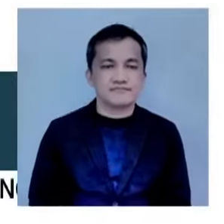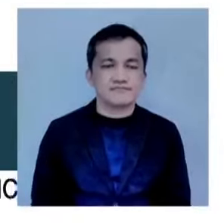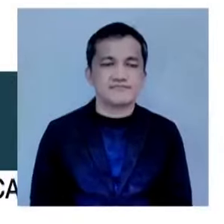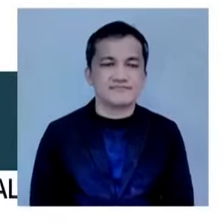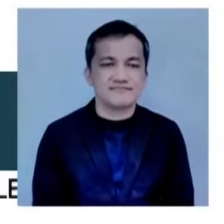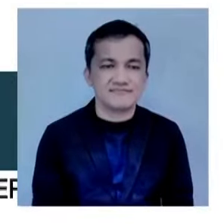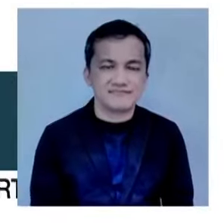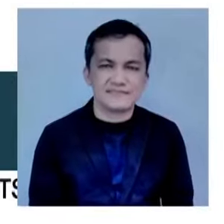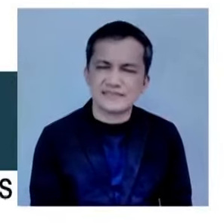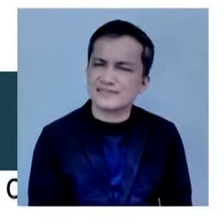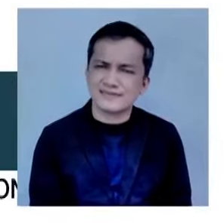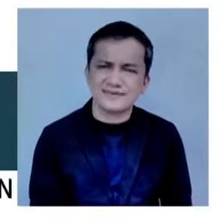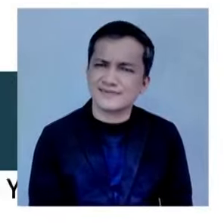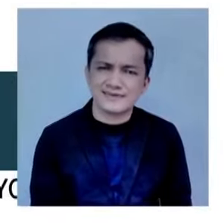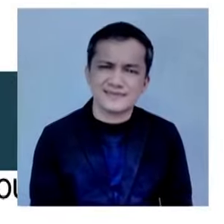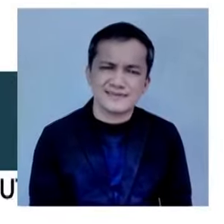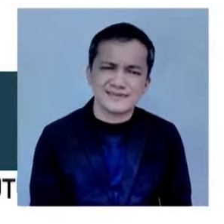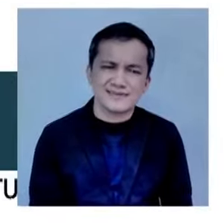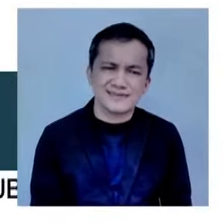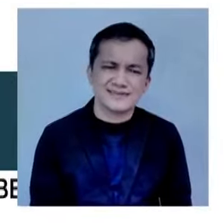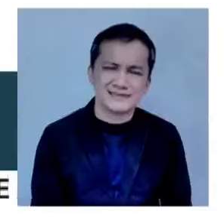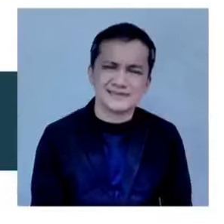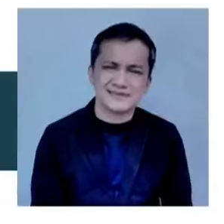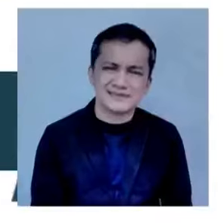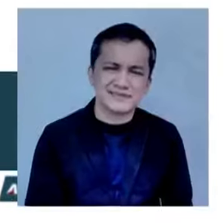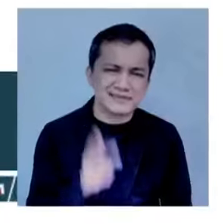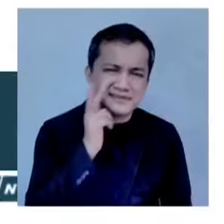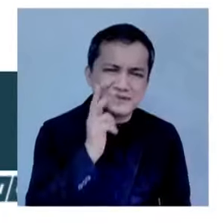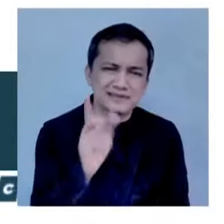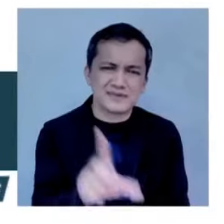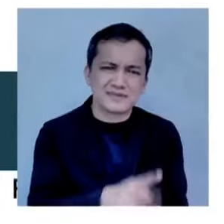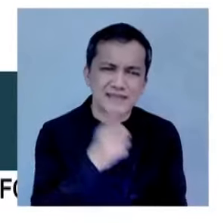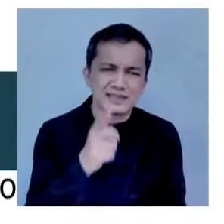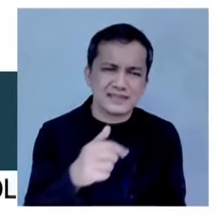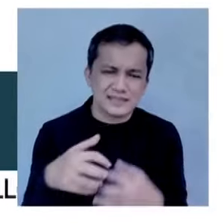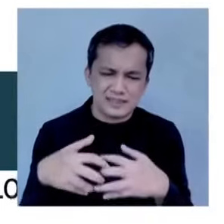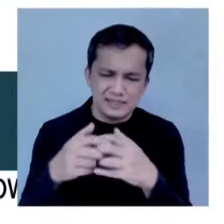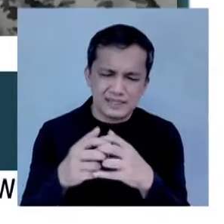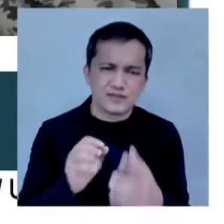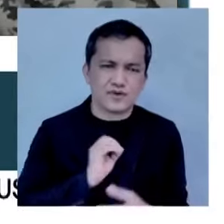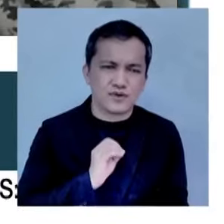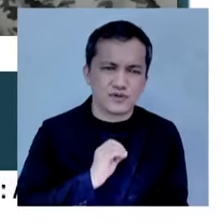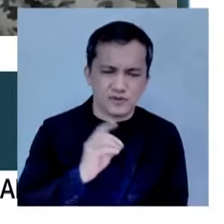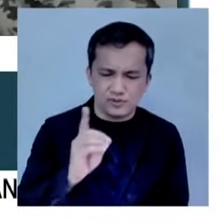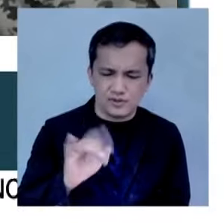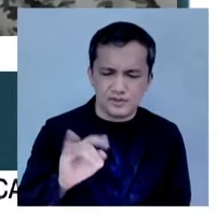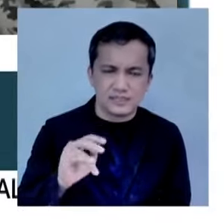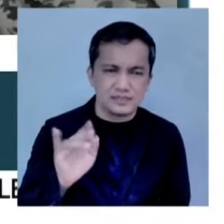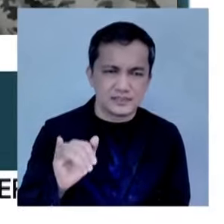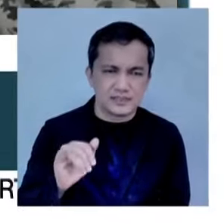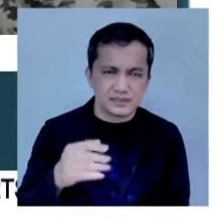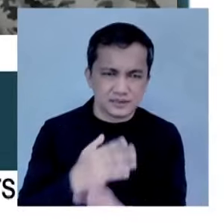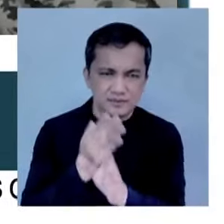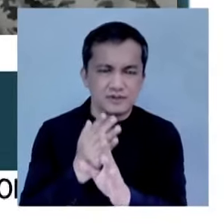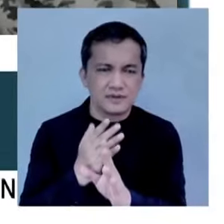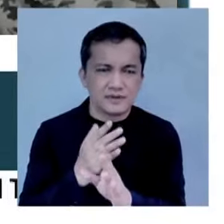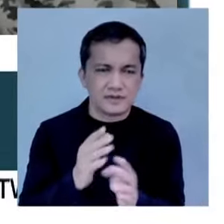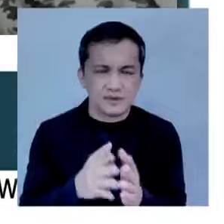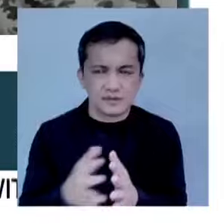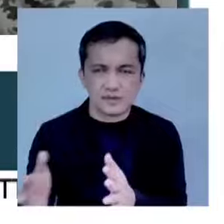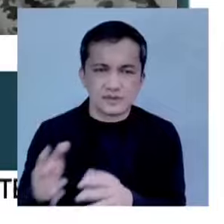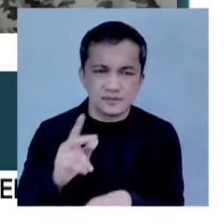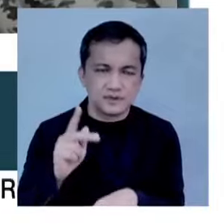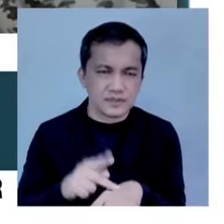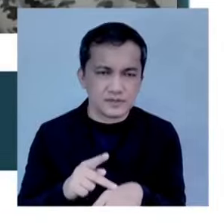mga Duterte naman, matagal nang nagtayo ng sariling dynasty sa Davao City hanggang sa bansa, hanggang